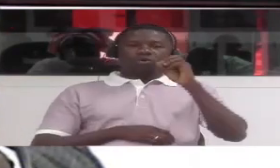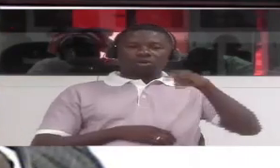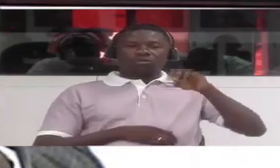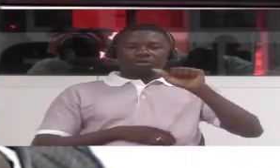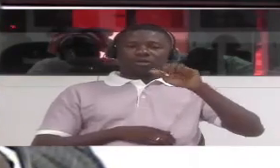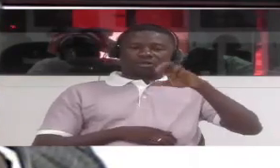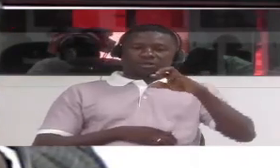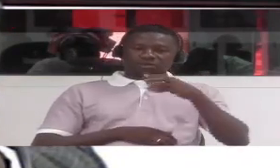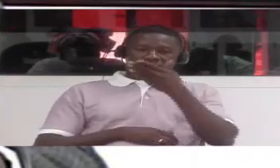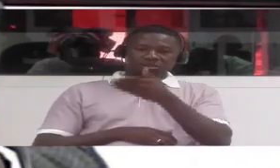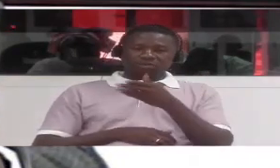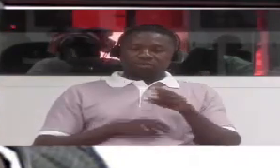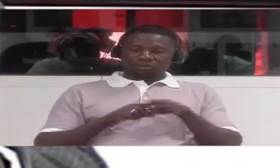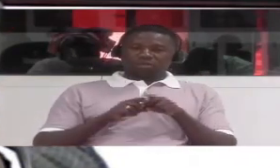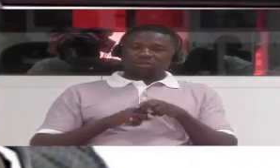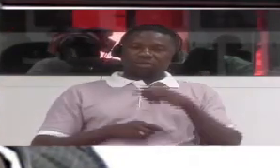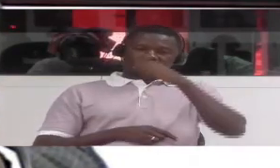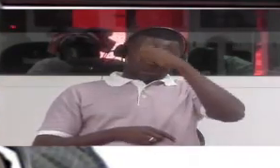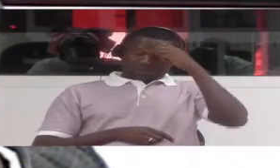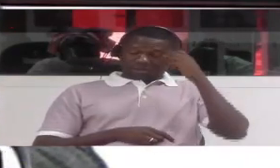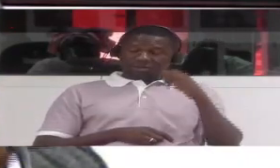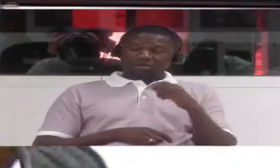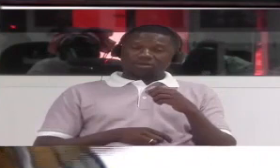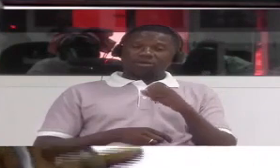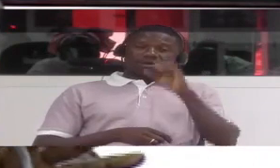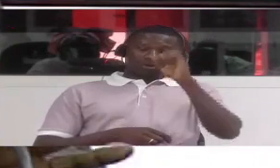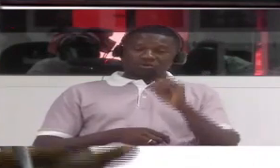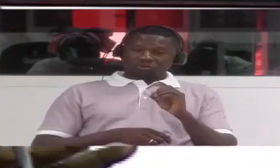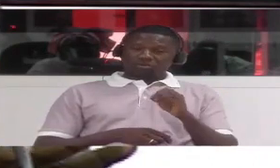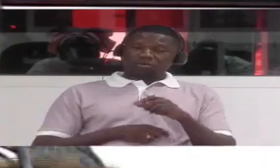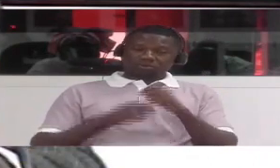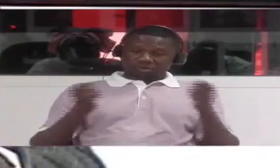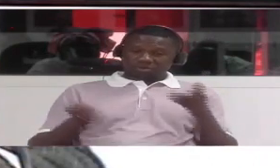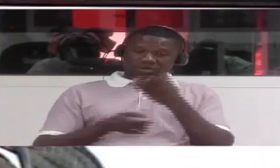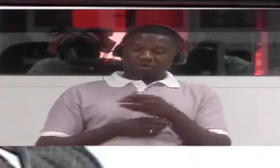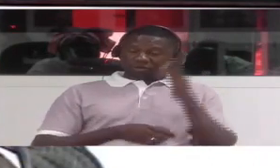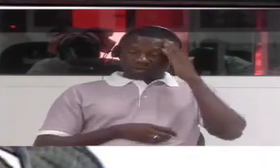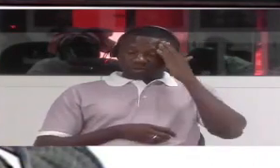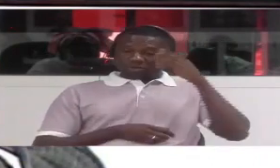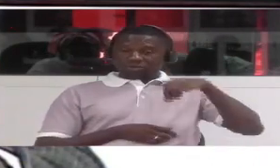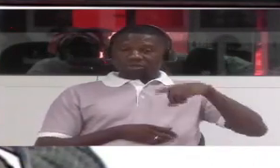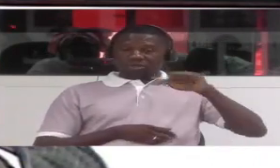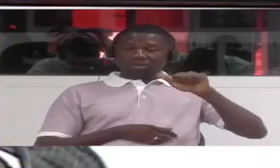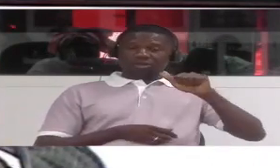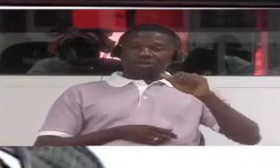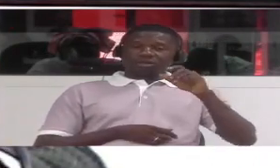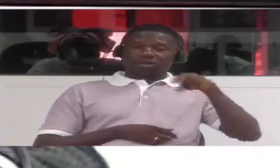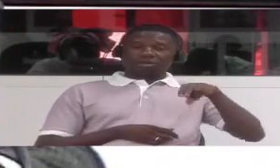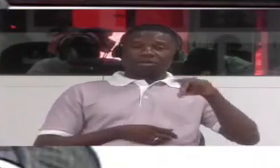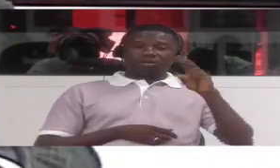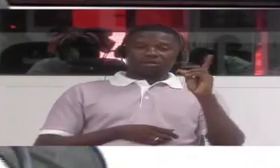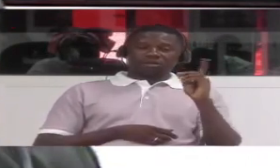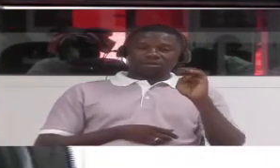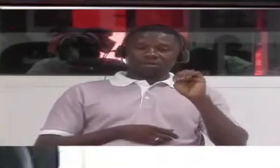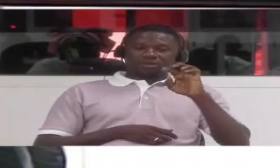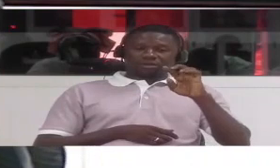Observer, and he was known to Pandari, I know, but then at the time I didn't know the connection. It was much later when I